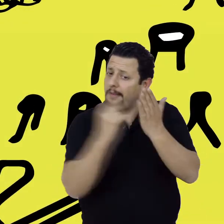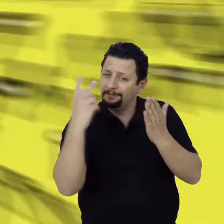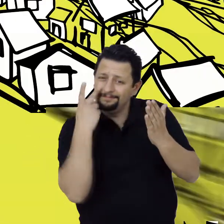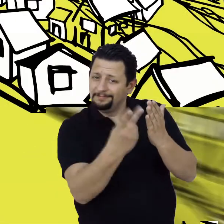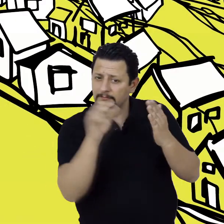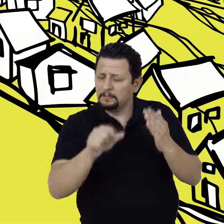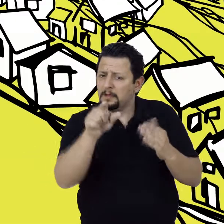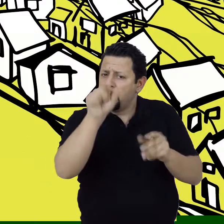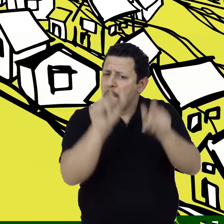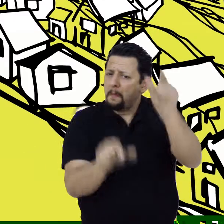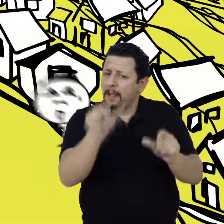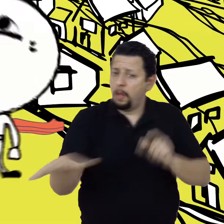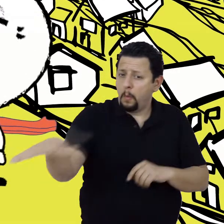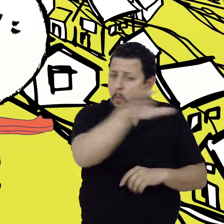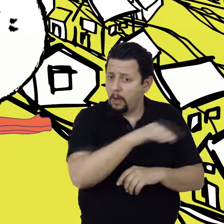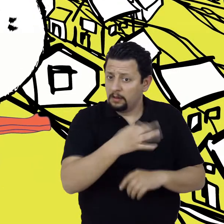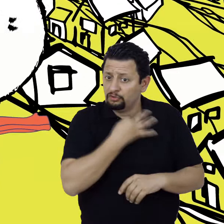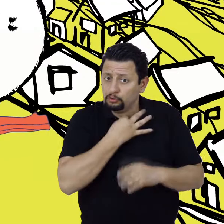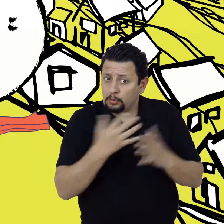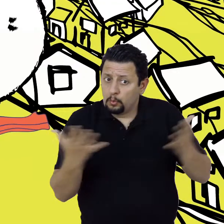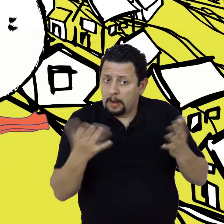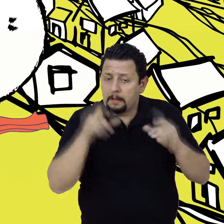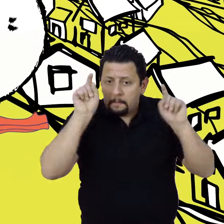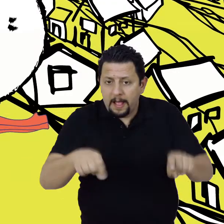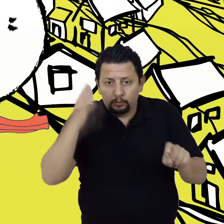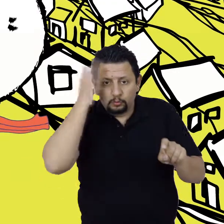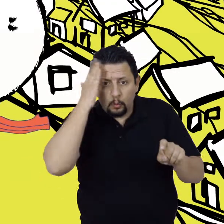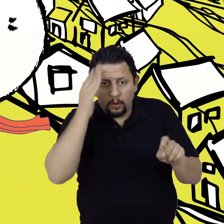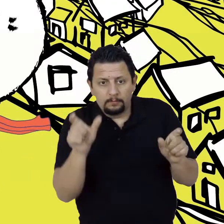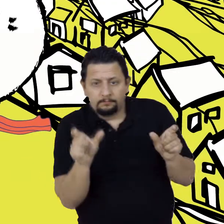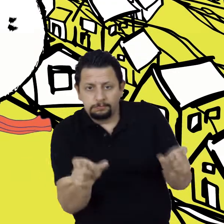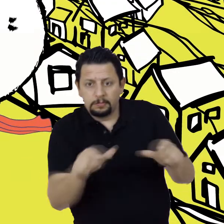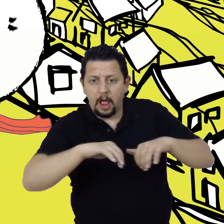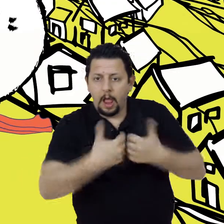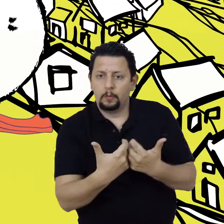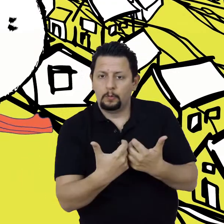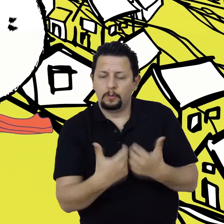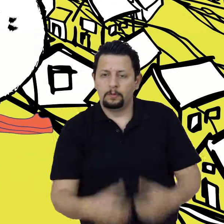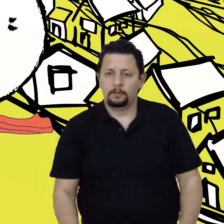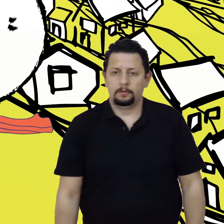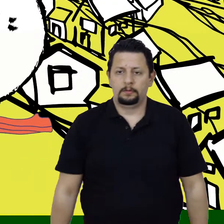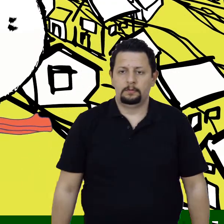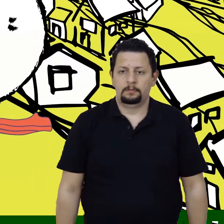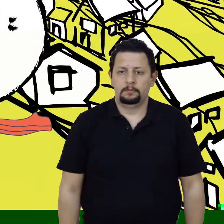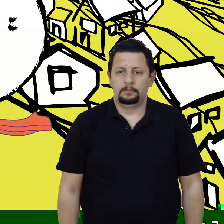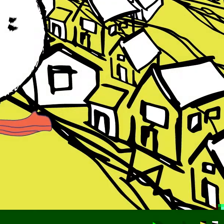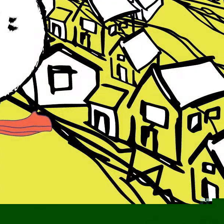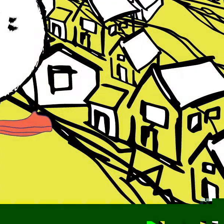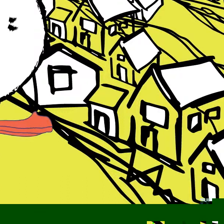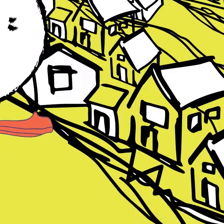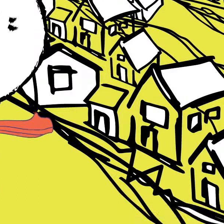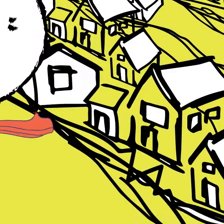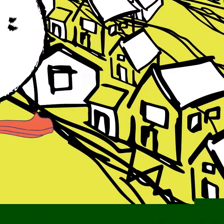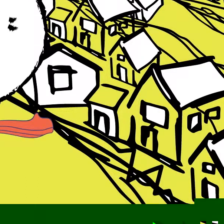picture. What could people do to reduce the chance of the hazard turning into a disaster? See